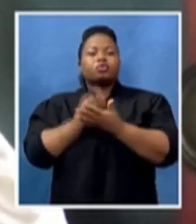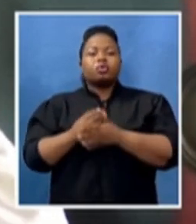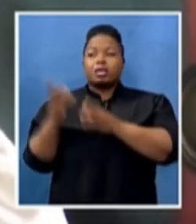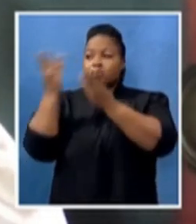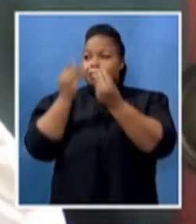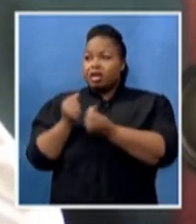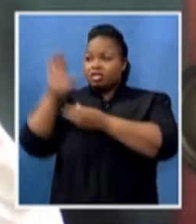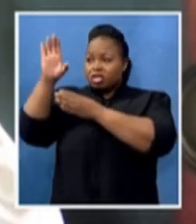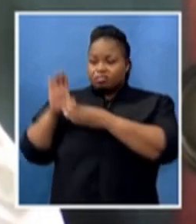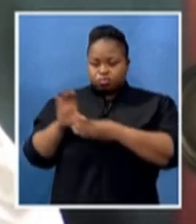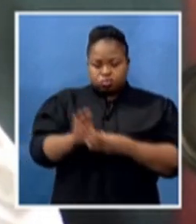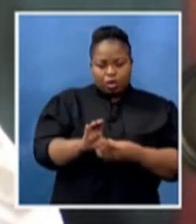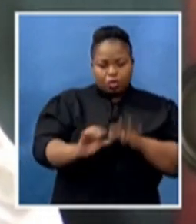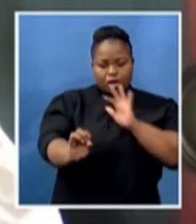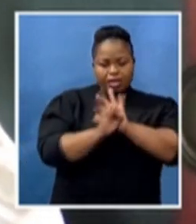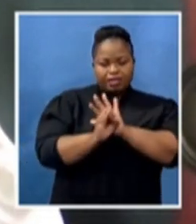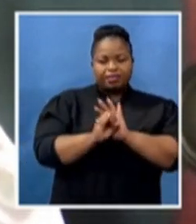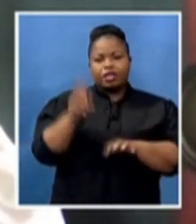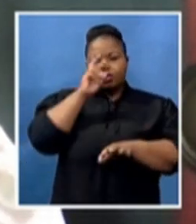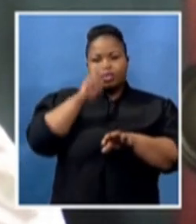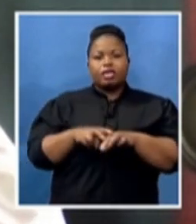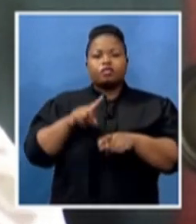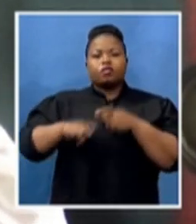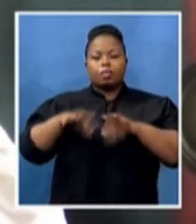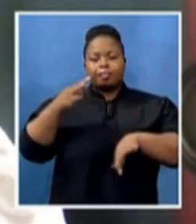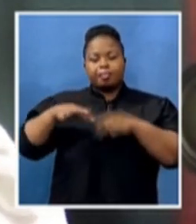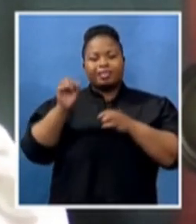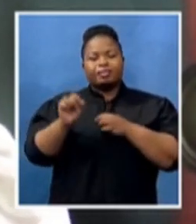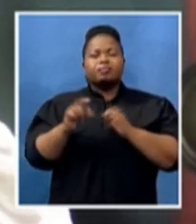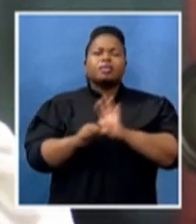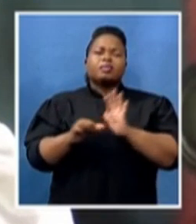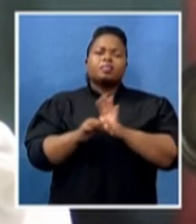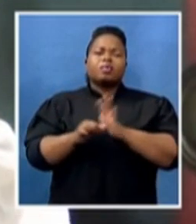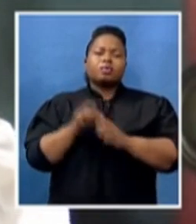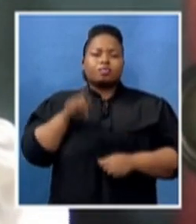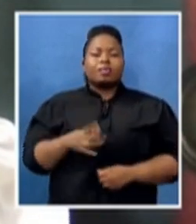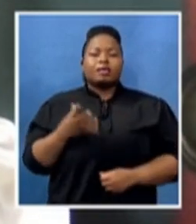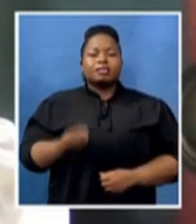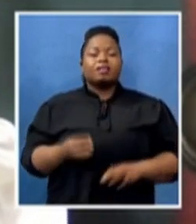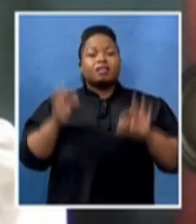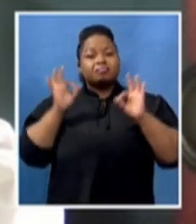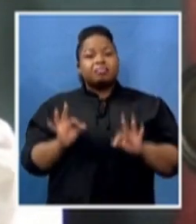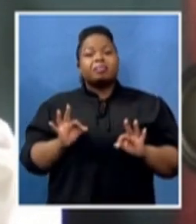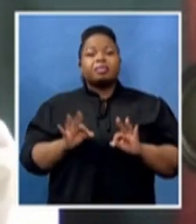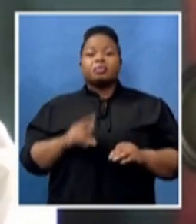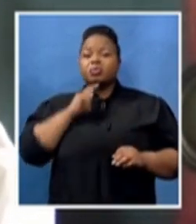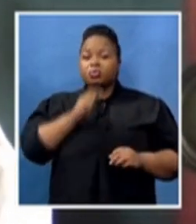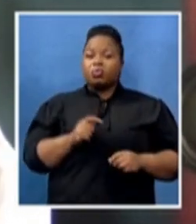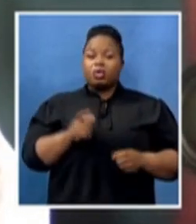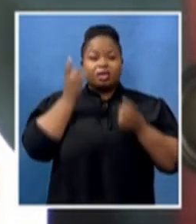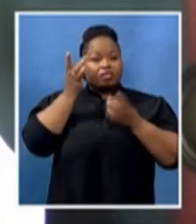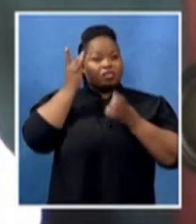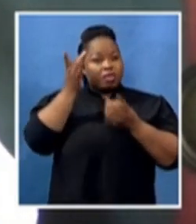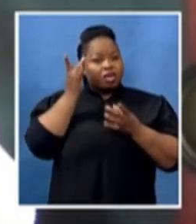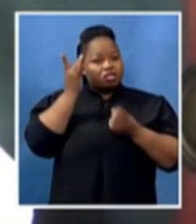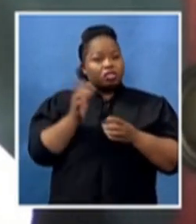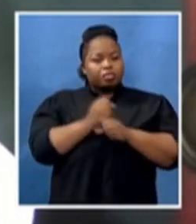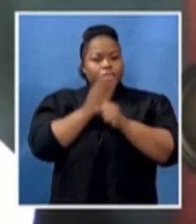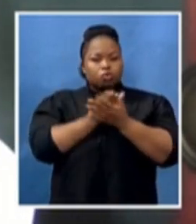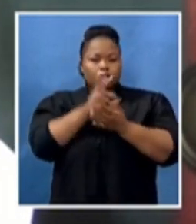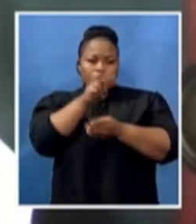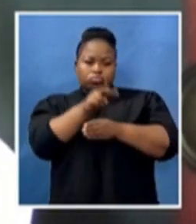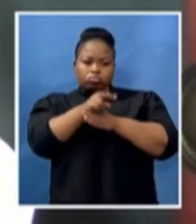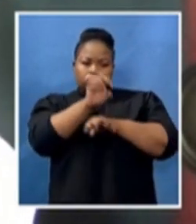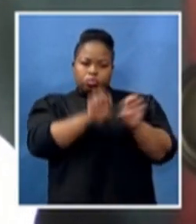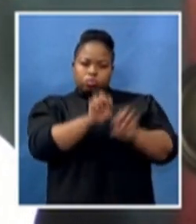survey. It is crucial to have credible and reliable data to ensure monitoring and evaluation. We are